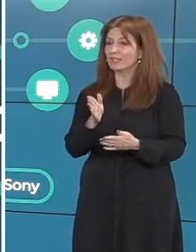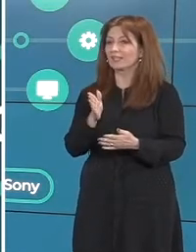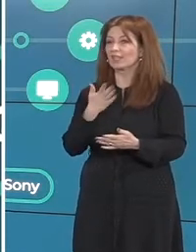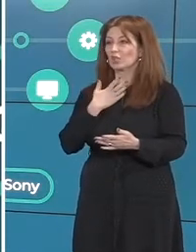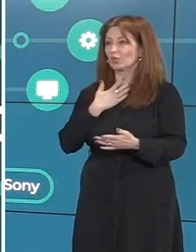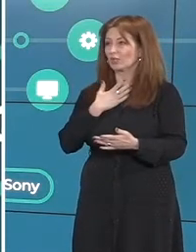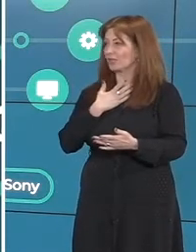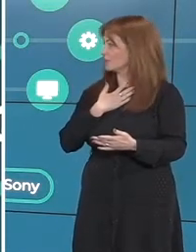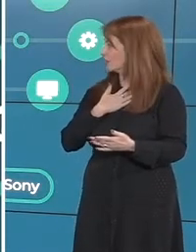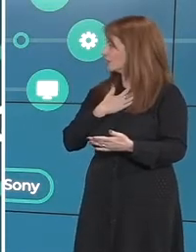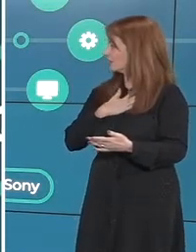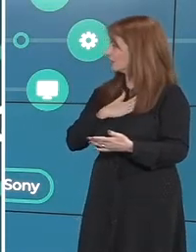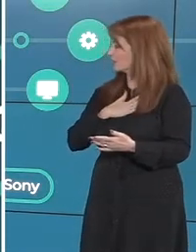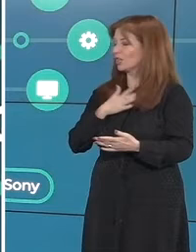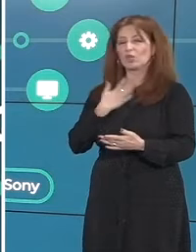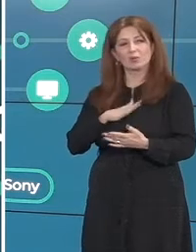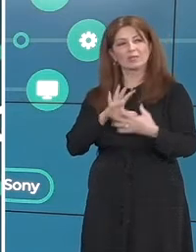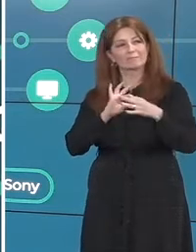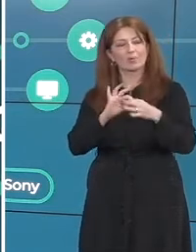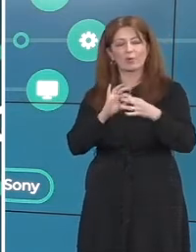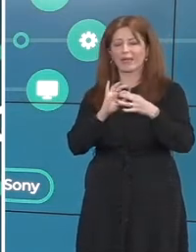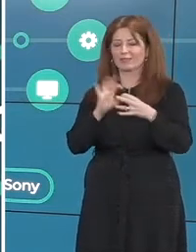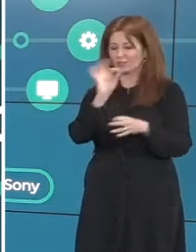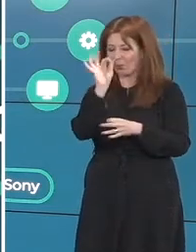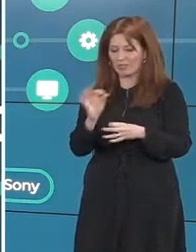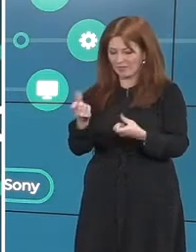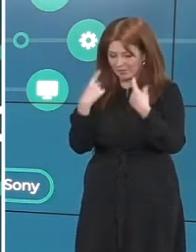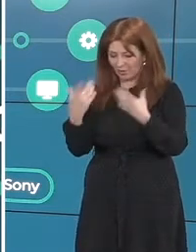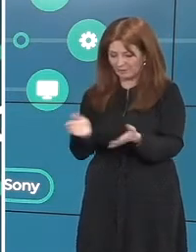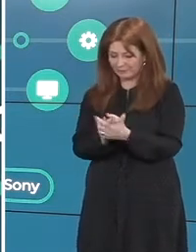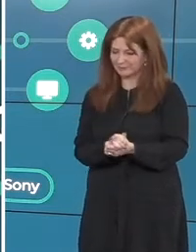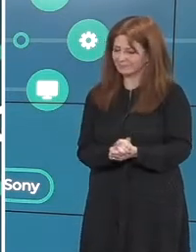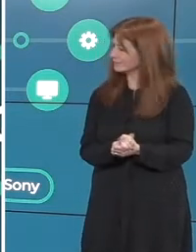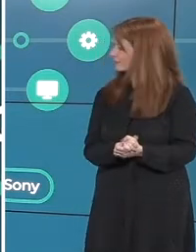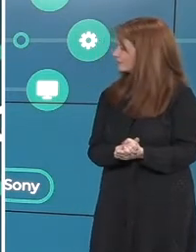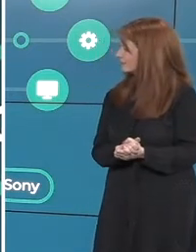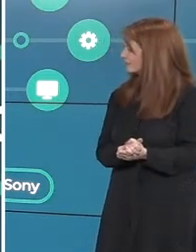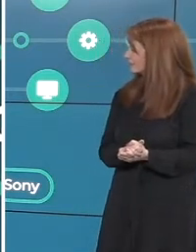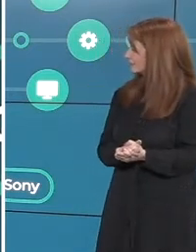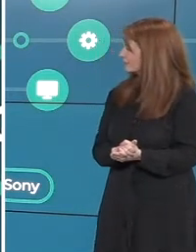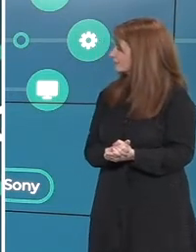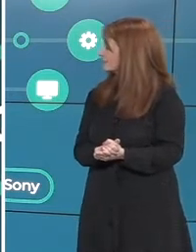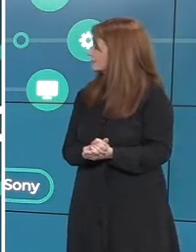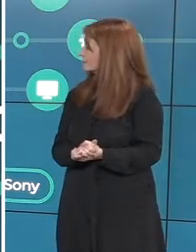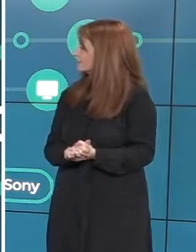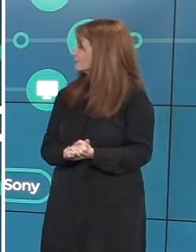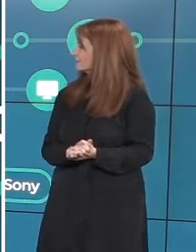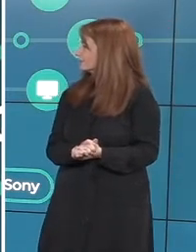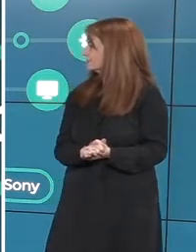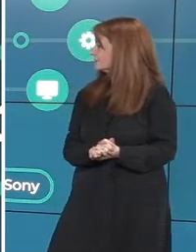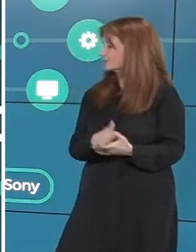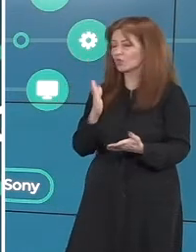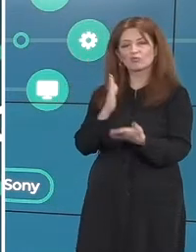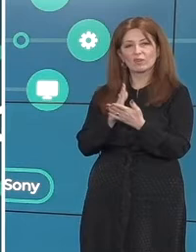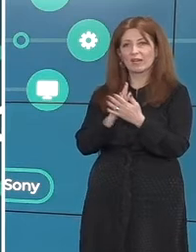for losing track. I was so engaged I forgot the question. It's very engaging. Yes. Oh, I love Sarah. It really